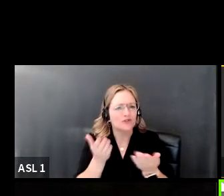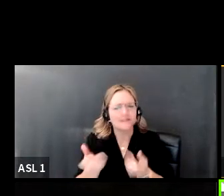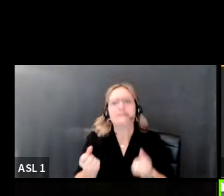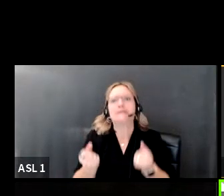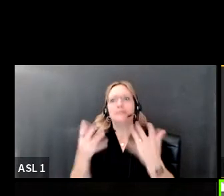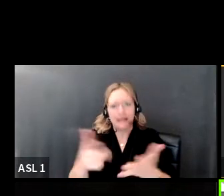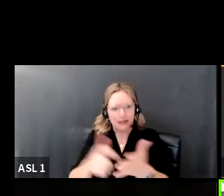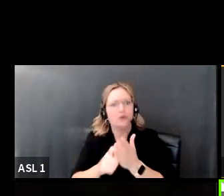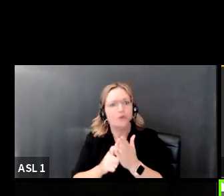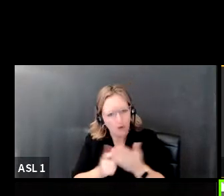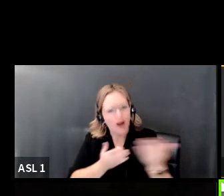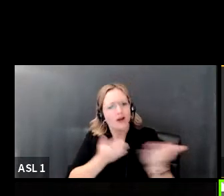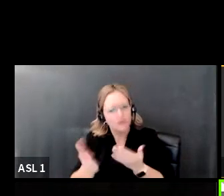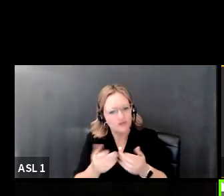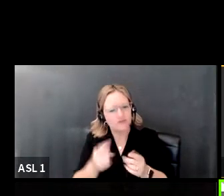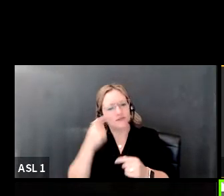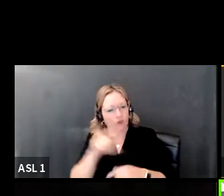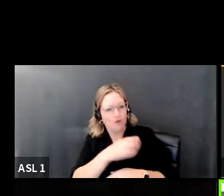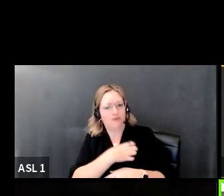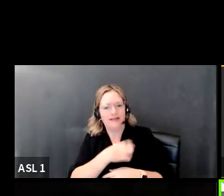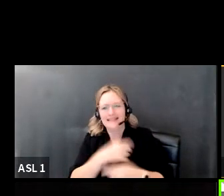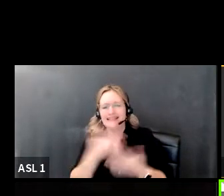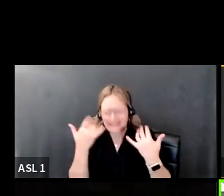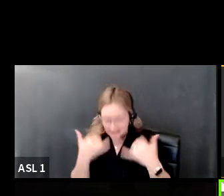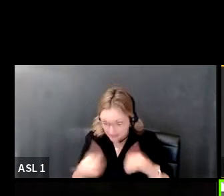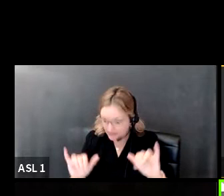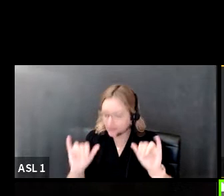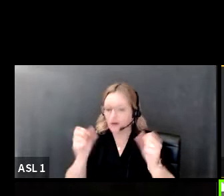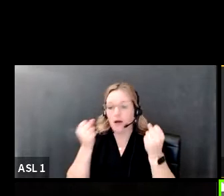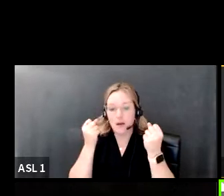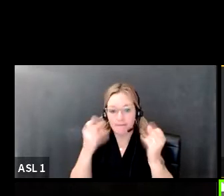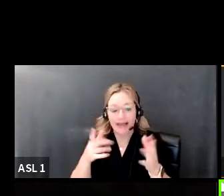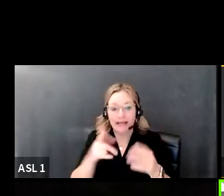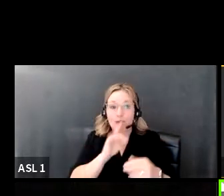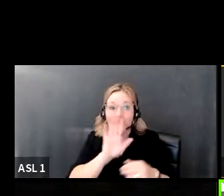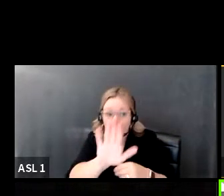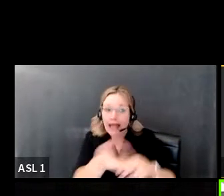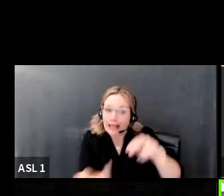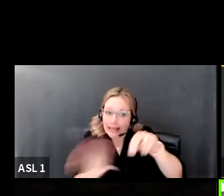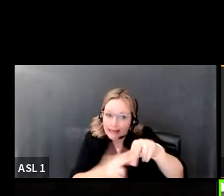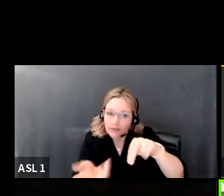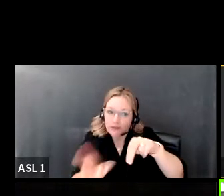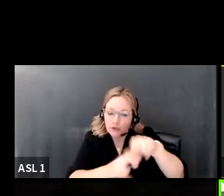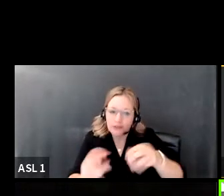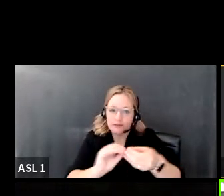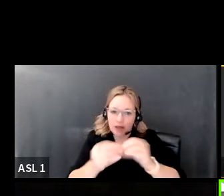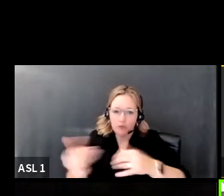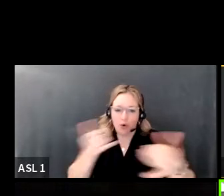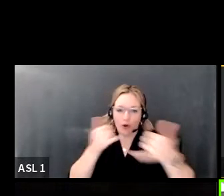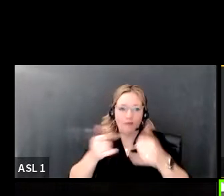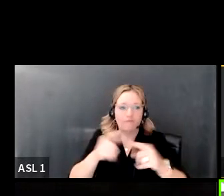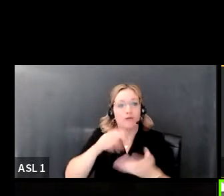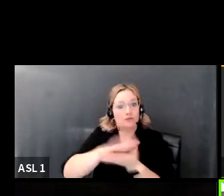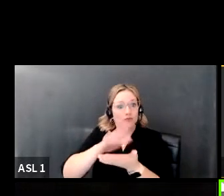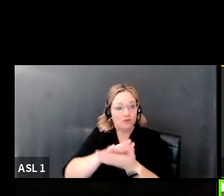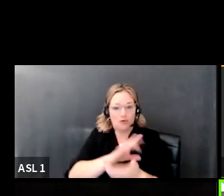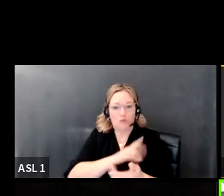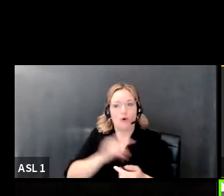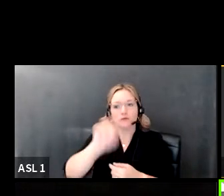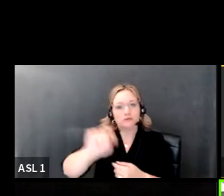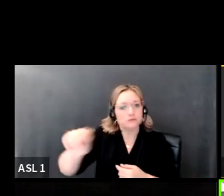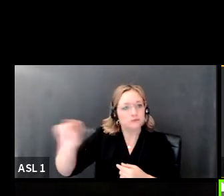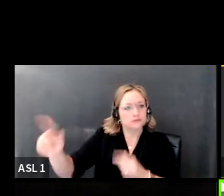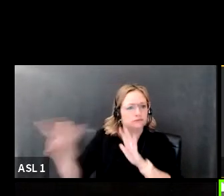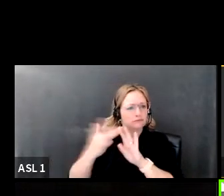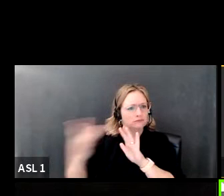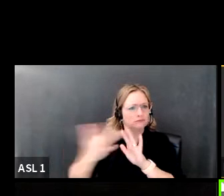police we are still getting calls for service and in fact increased calls for service from all of our school boards for police officers